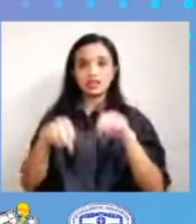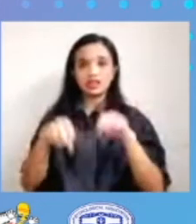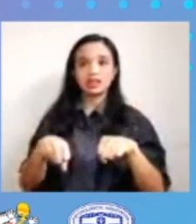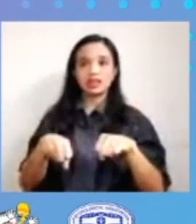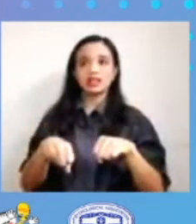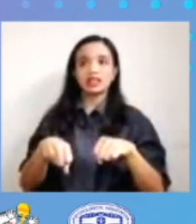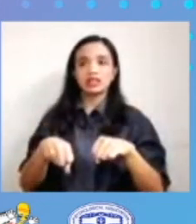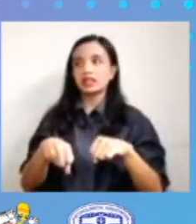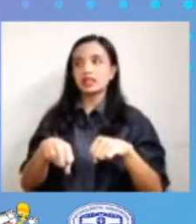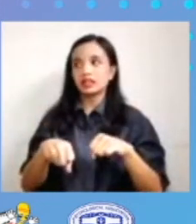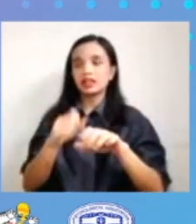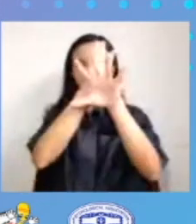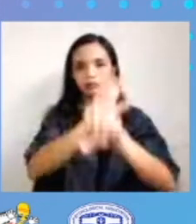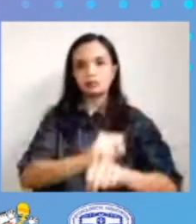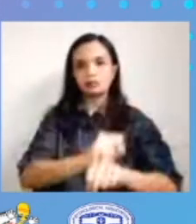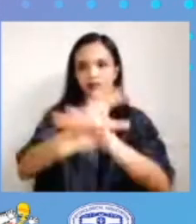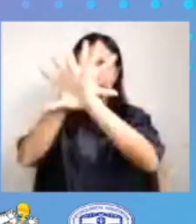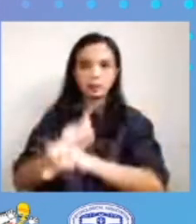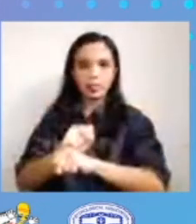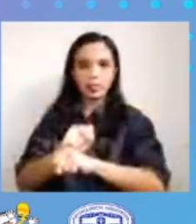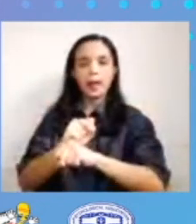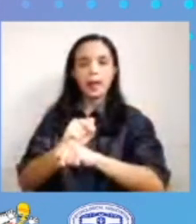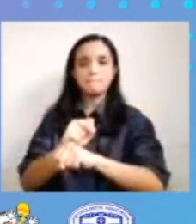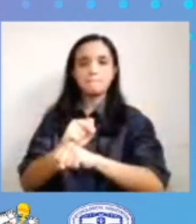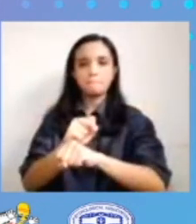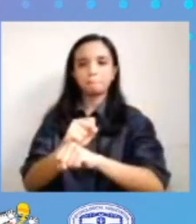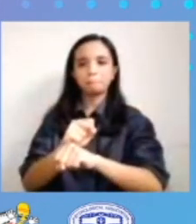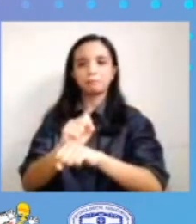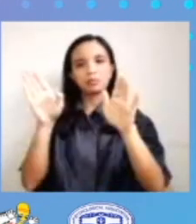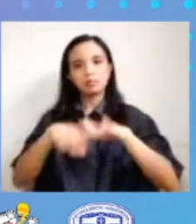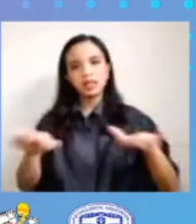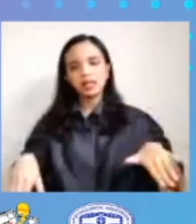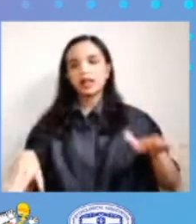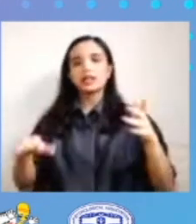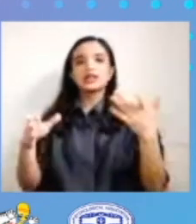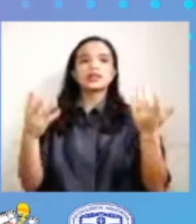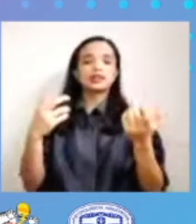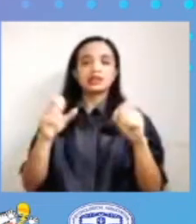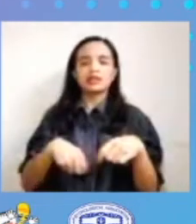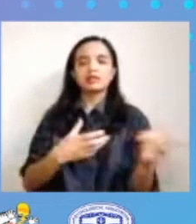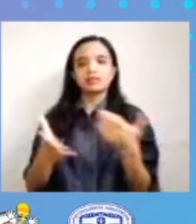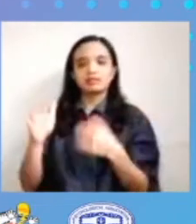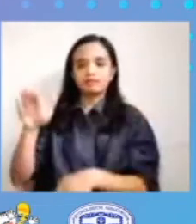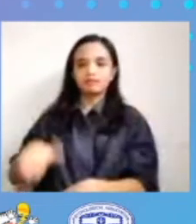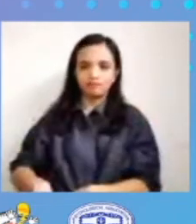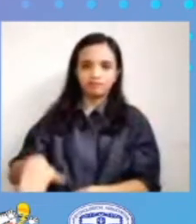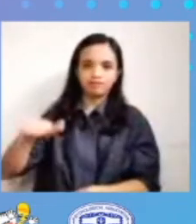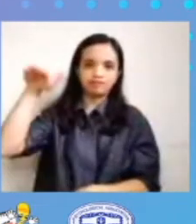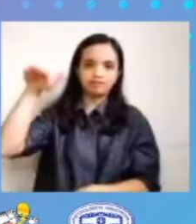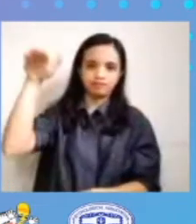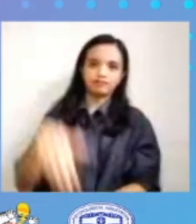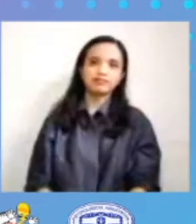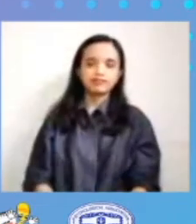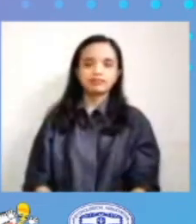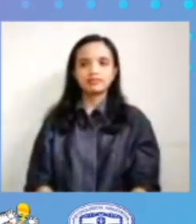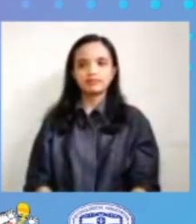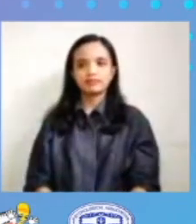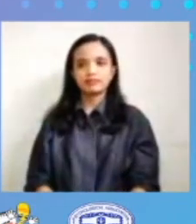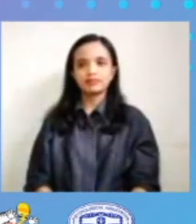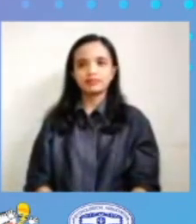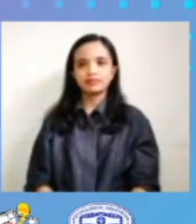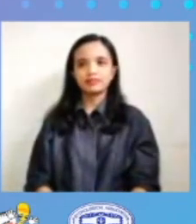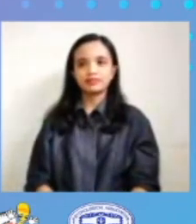children. Yan, kasi nakikita nila nag-enjoy ka. So there's authenticity in what you do. 'Di ba? Kasi napipilitan ka lang, oh